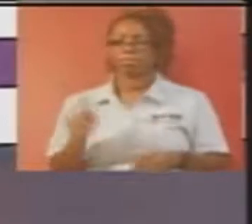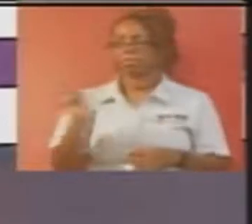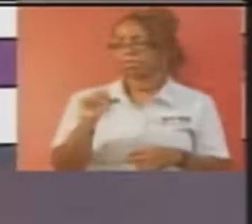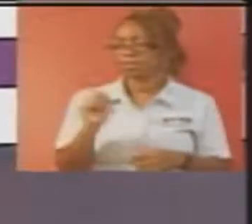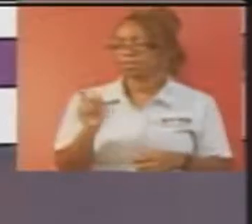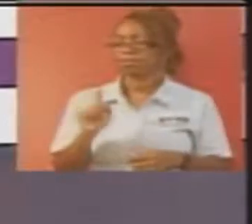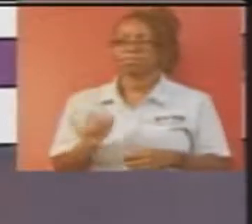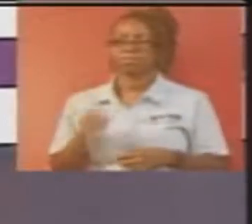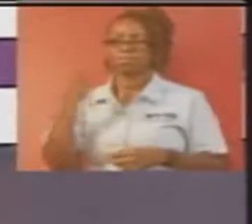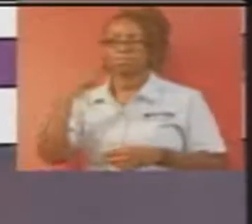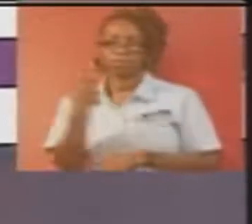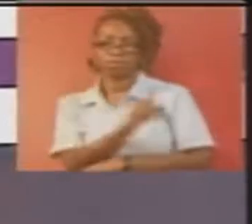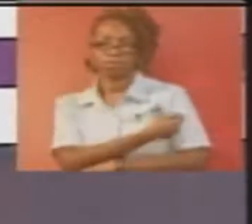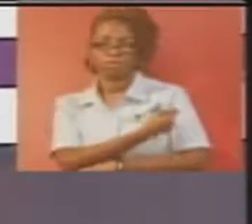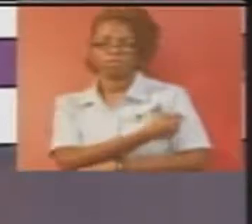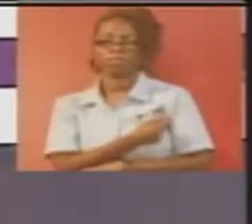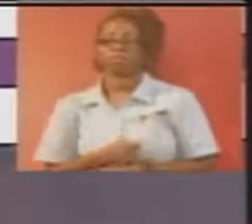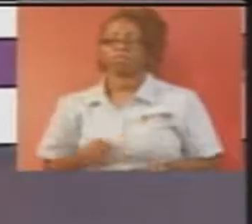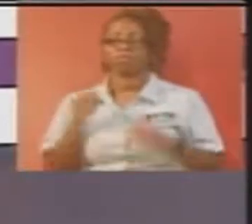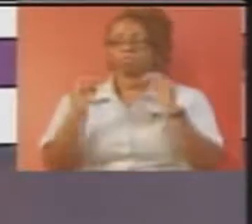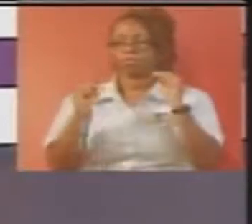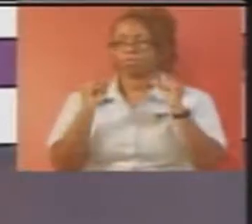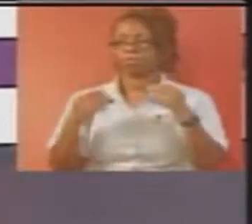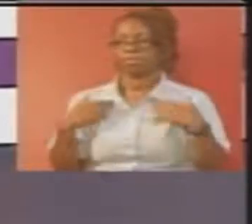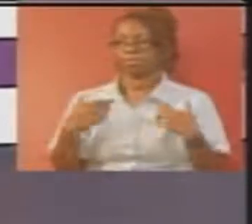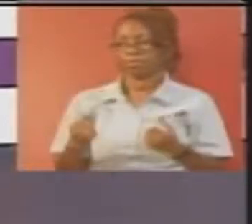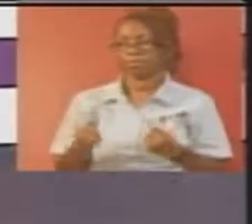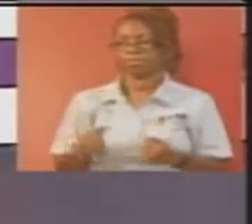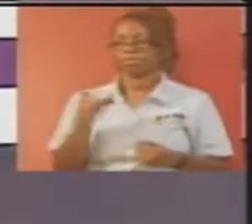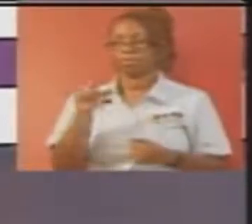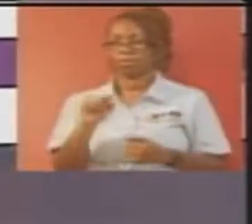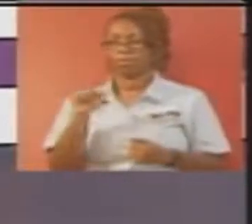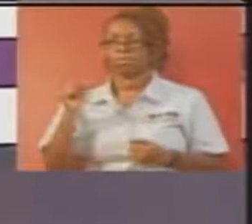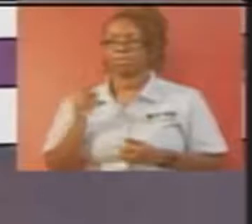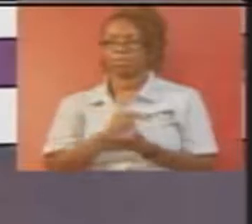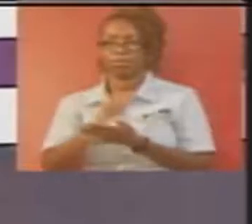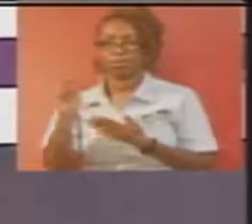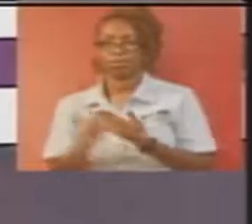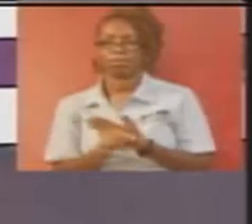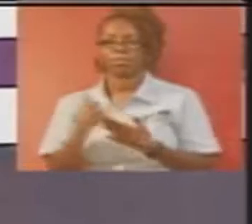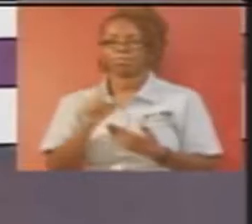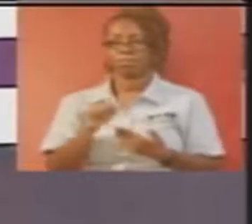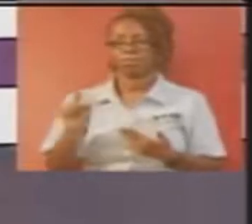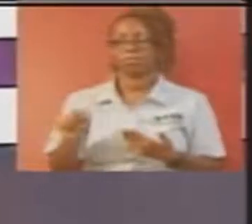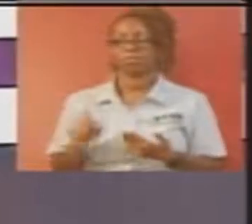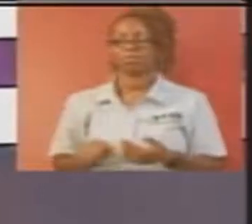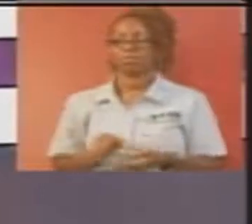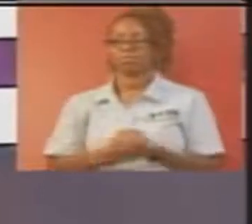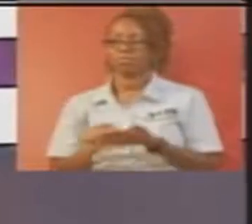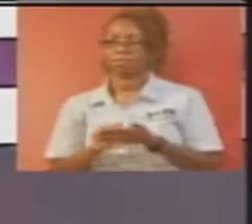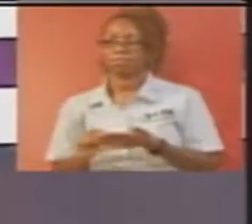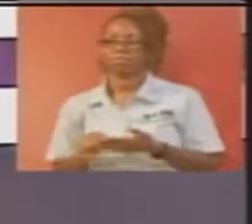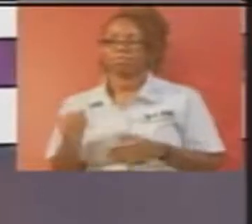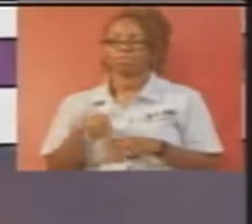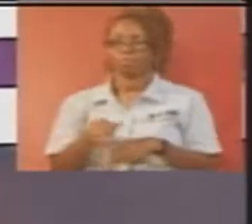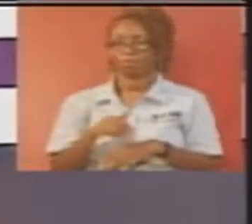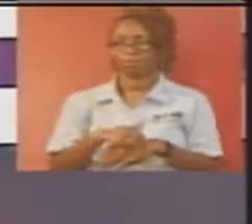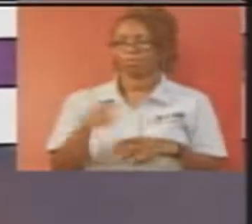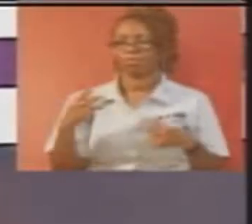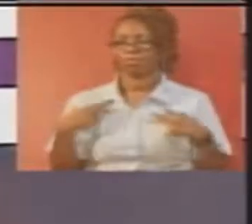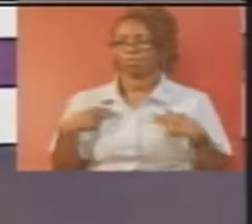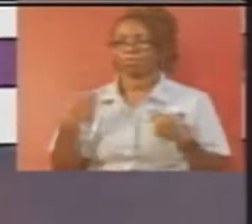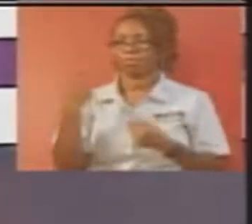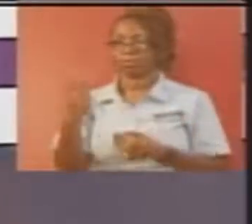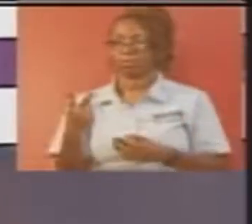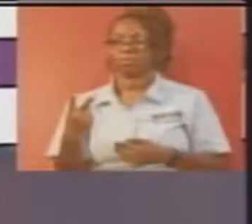hours later on the 20th of November 2020, appointing 2 focal points.